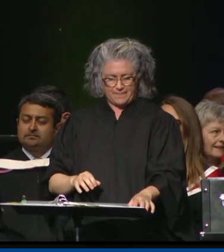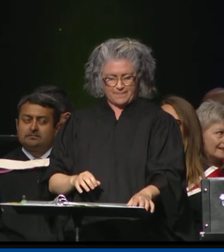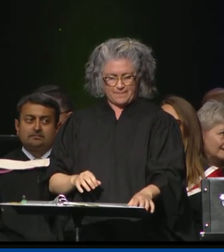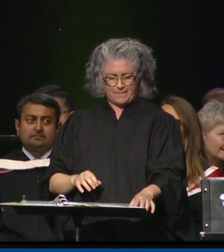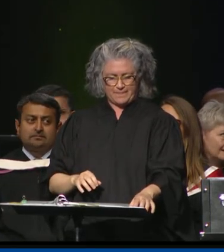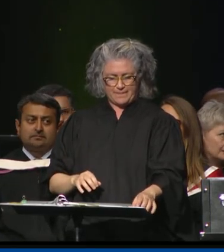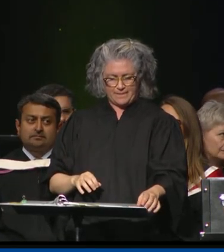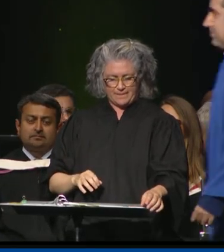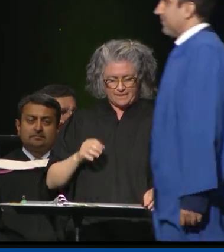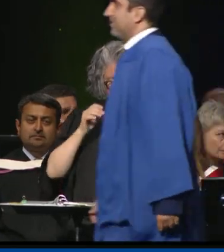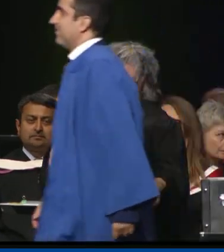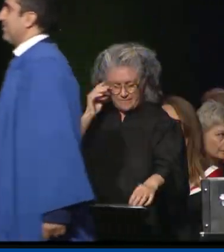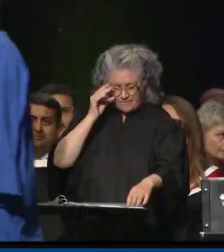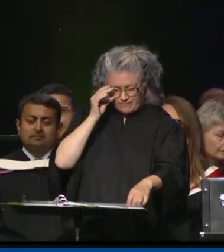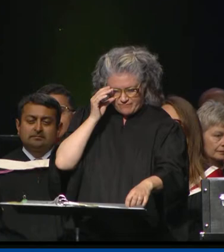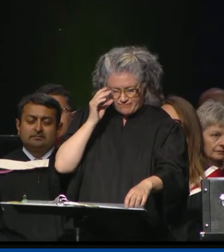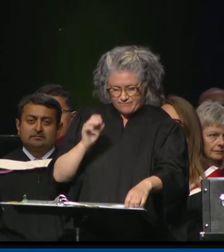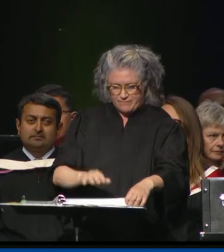Syed Mehdi Agi.